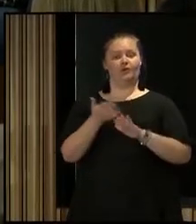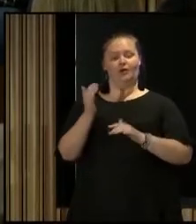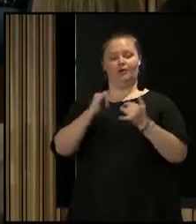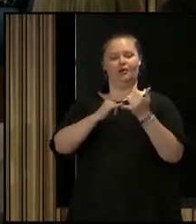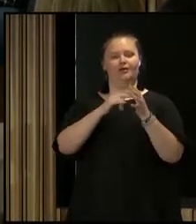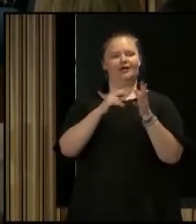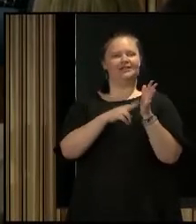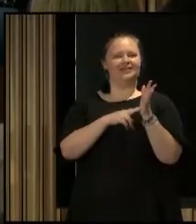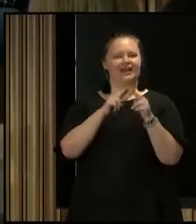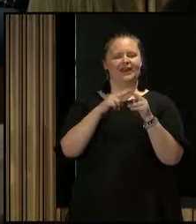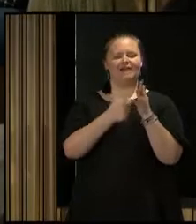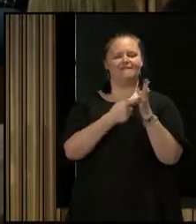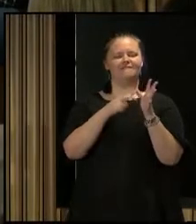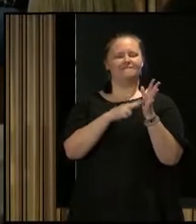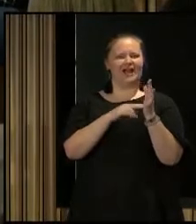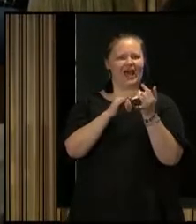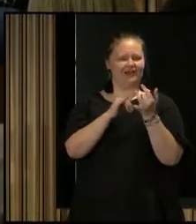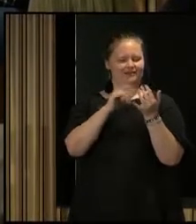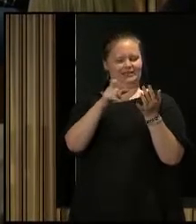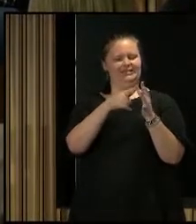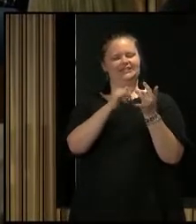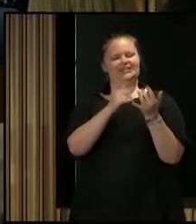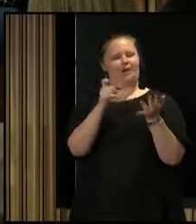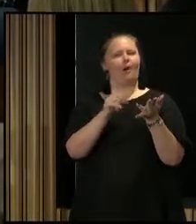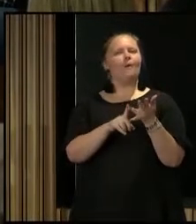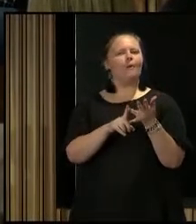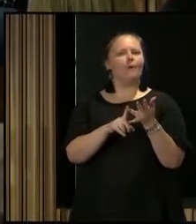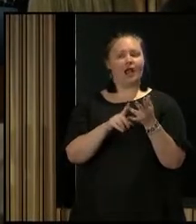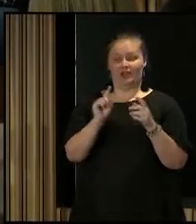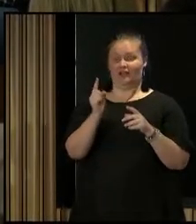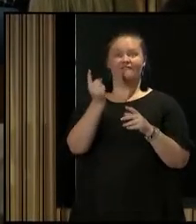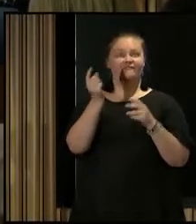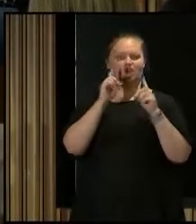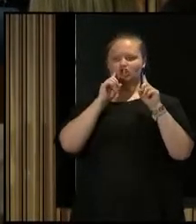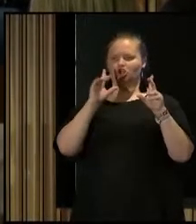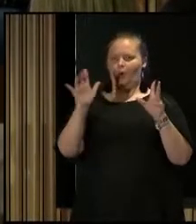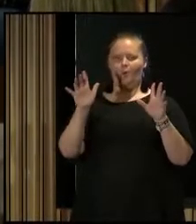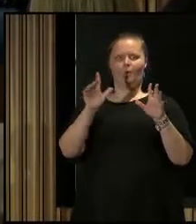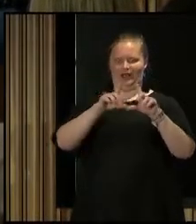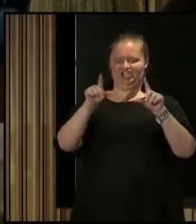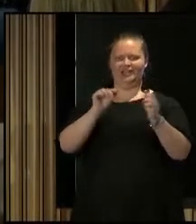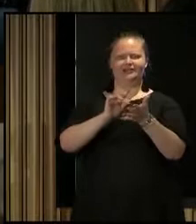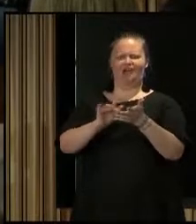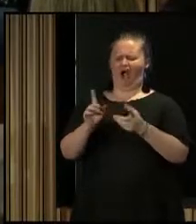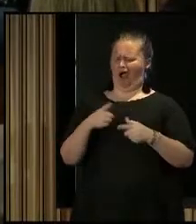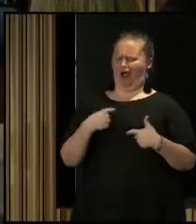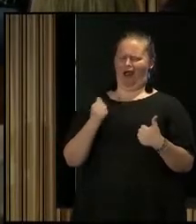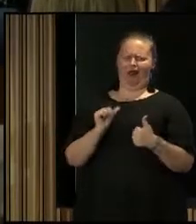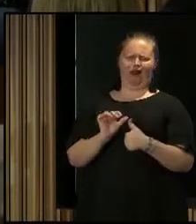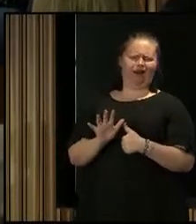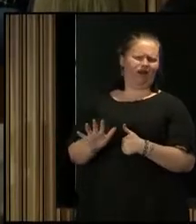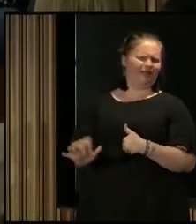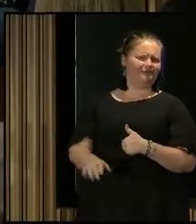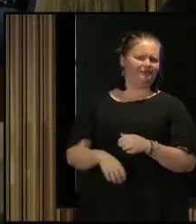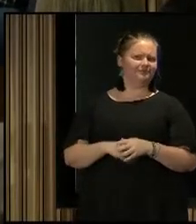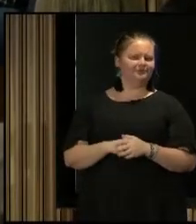Francisco, and it was our first show there, and it was sold out. Like that, I was like, we are legends. We've